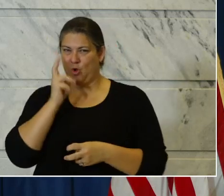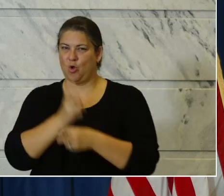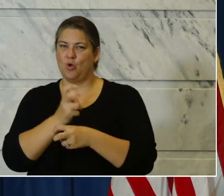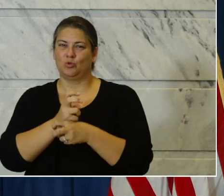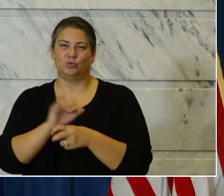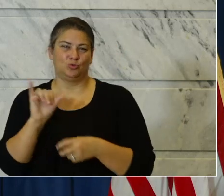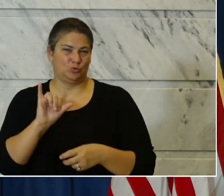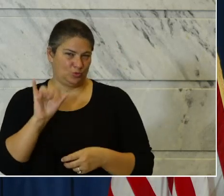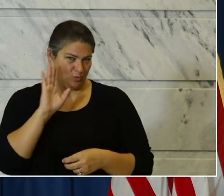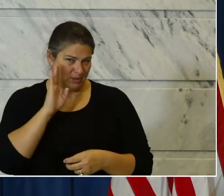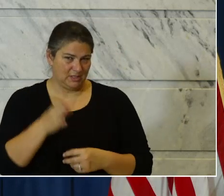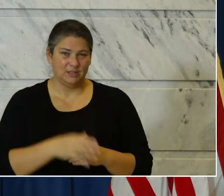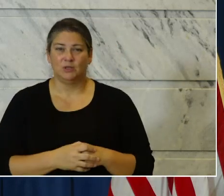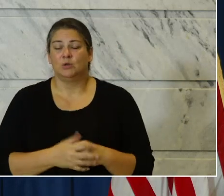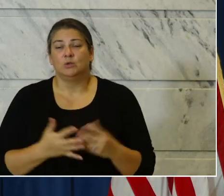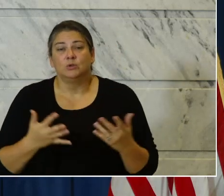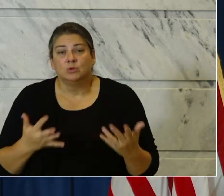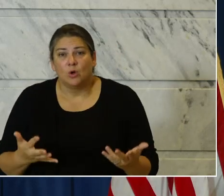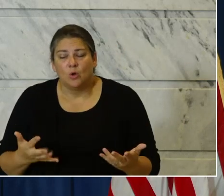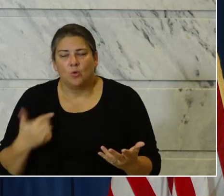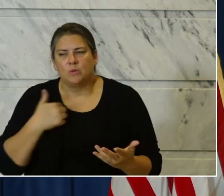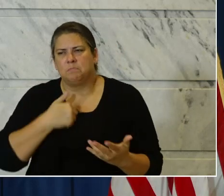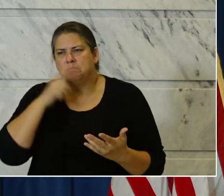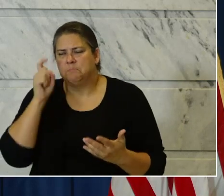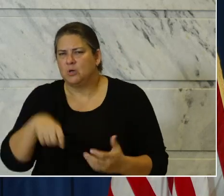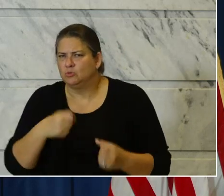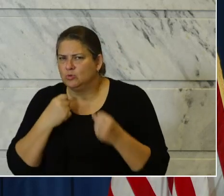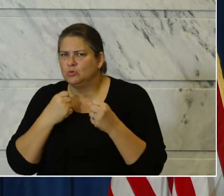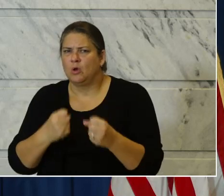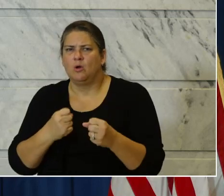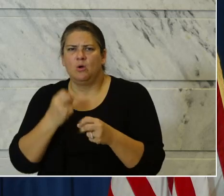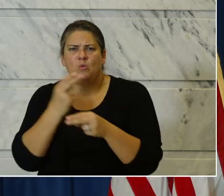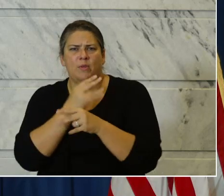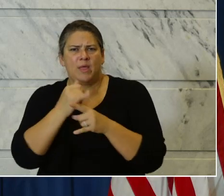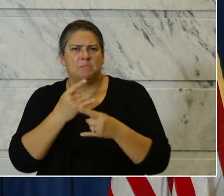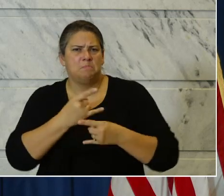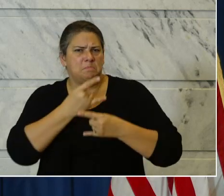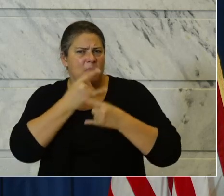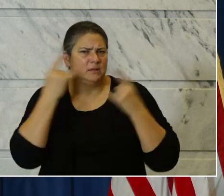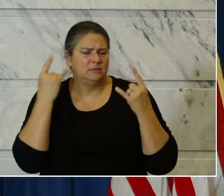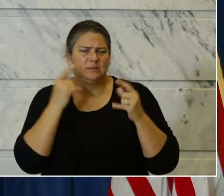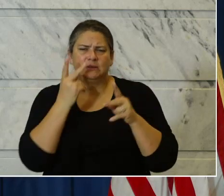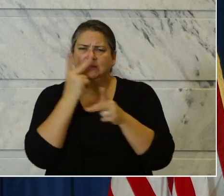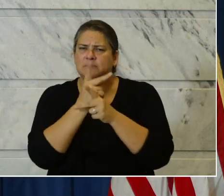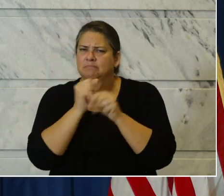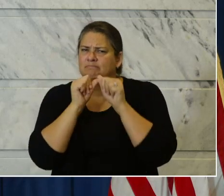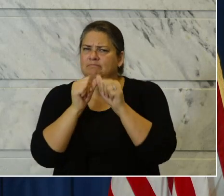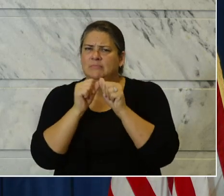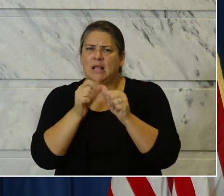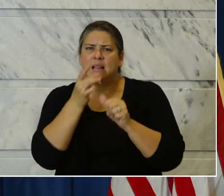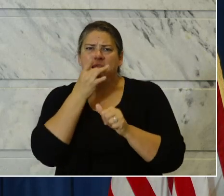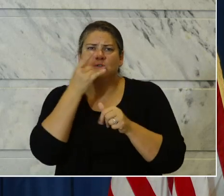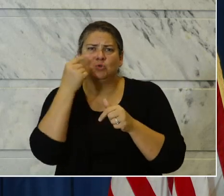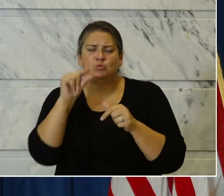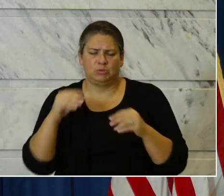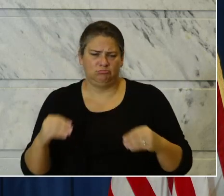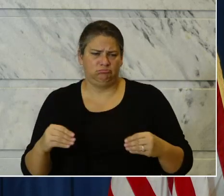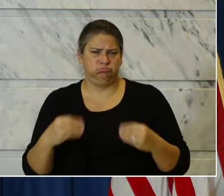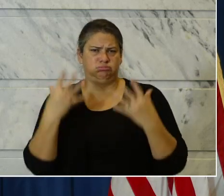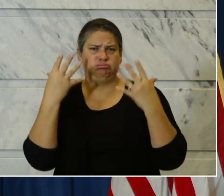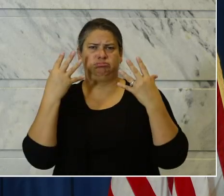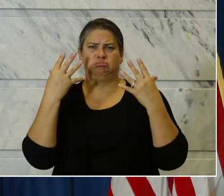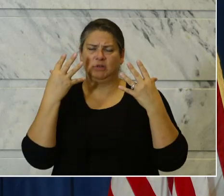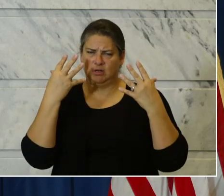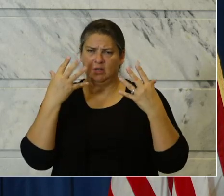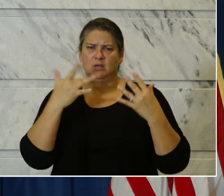let's, just like we got to be strong and continue to wear masks, let's continue to have those green lights on. Let's continue to